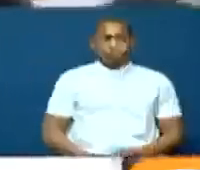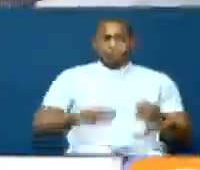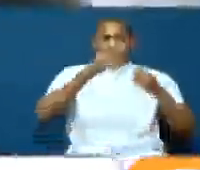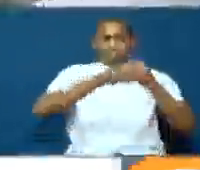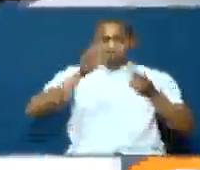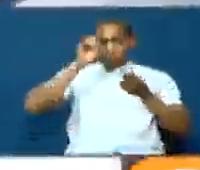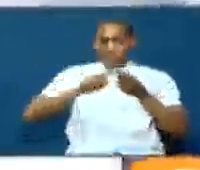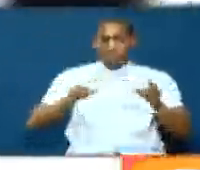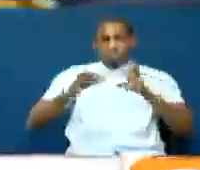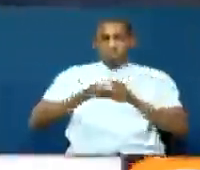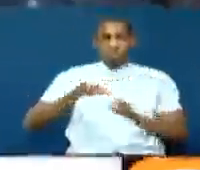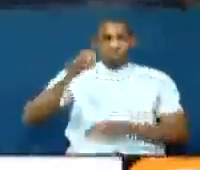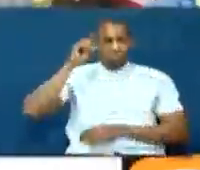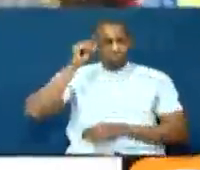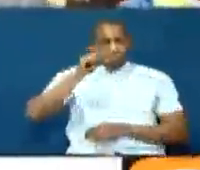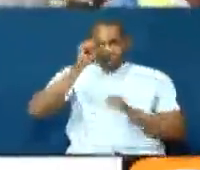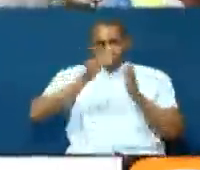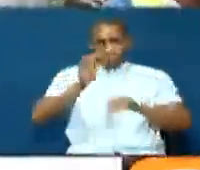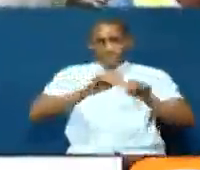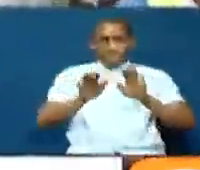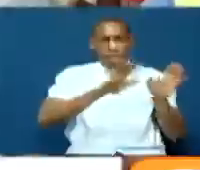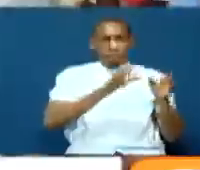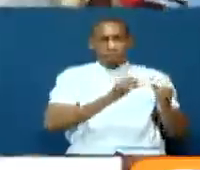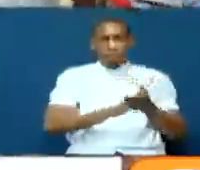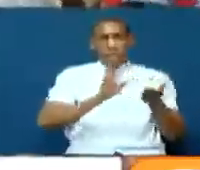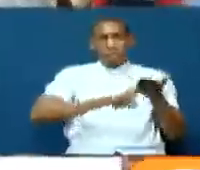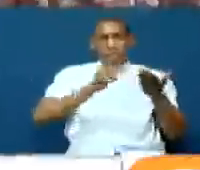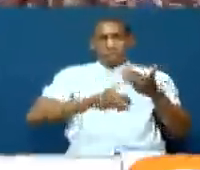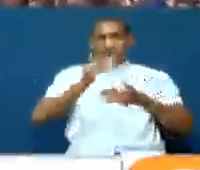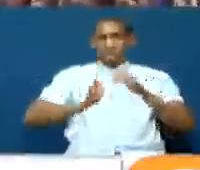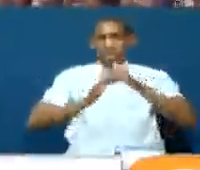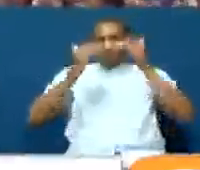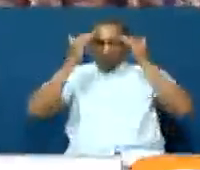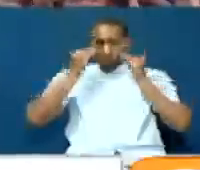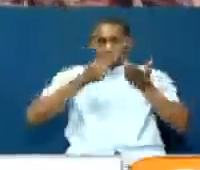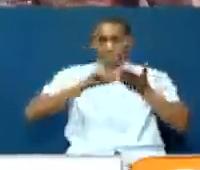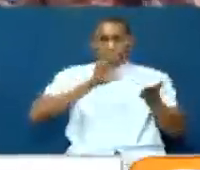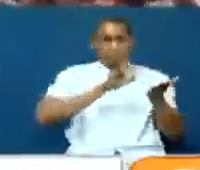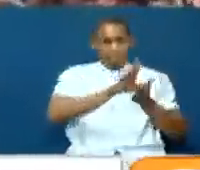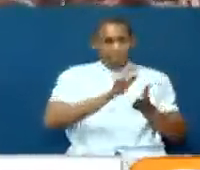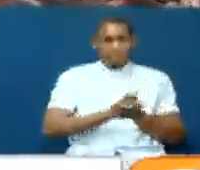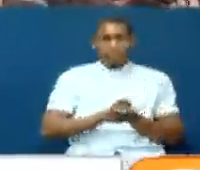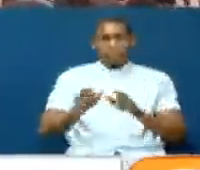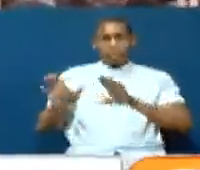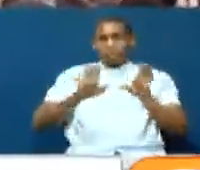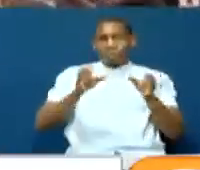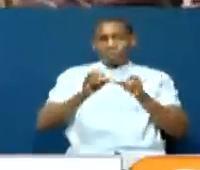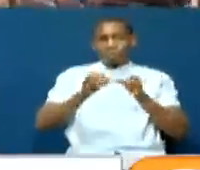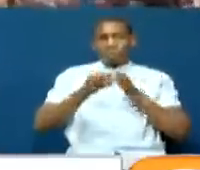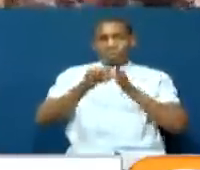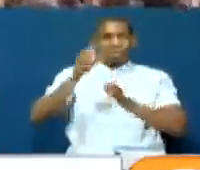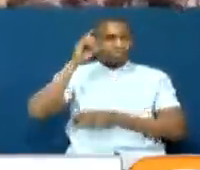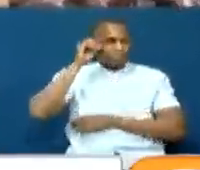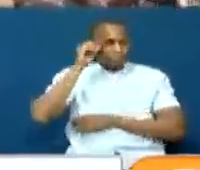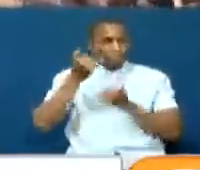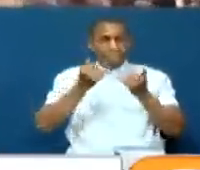Sonko's bid to join the Mombasa governor's race on a Wiper ticket aborted after the Supreme Court upheld his impeachment. The Wiper party leadership in